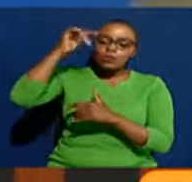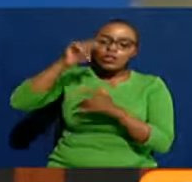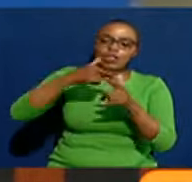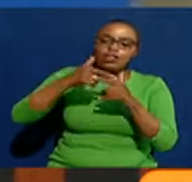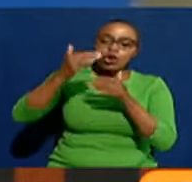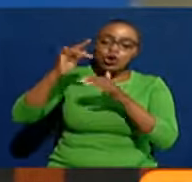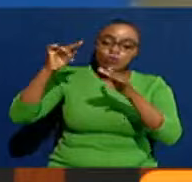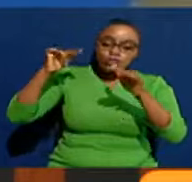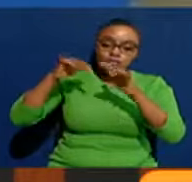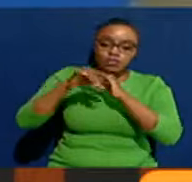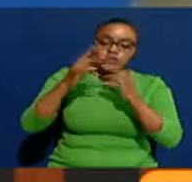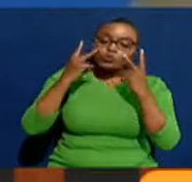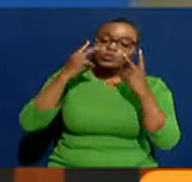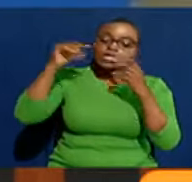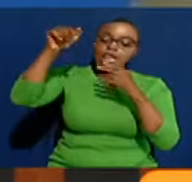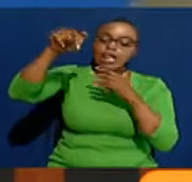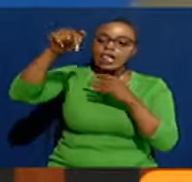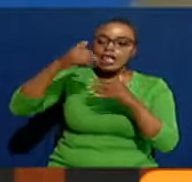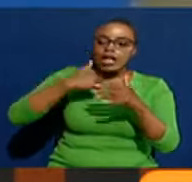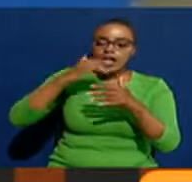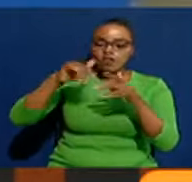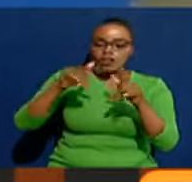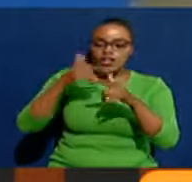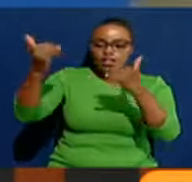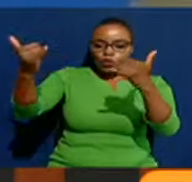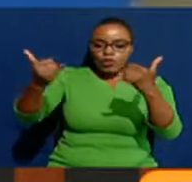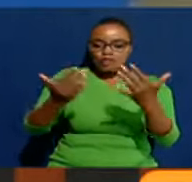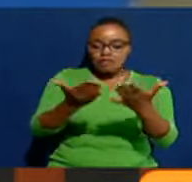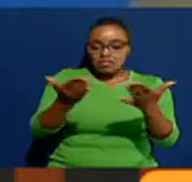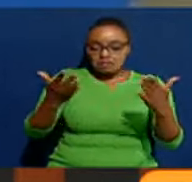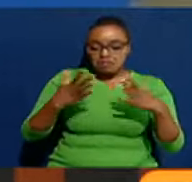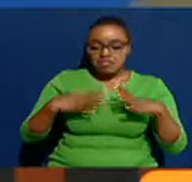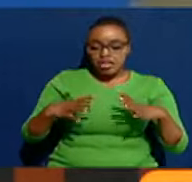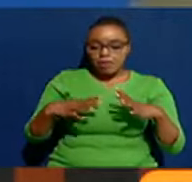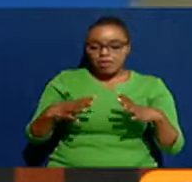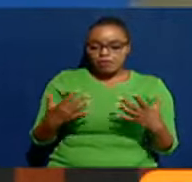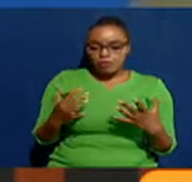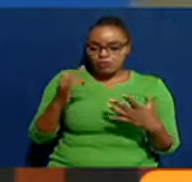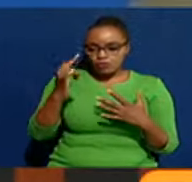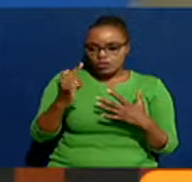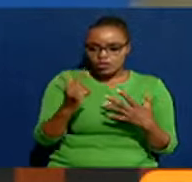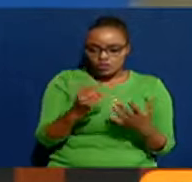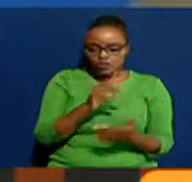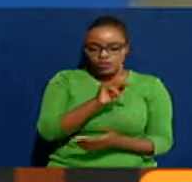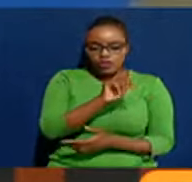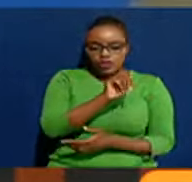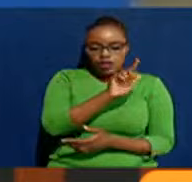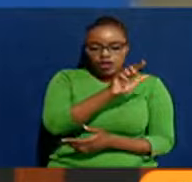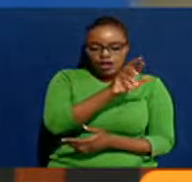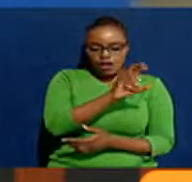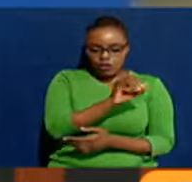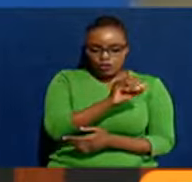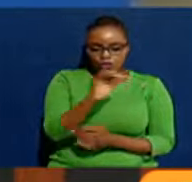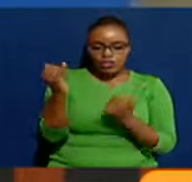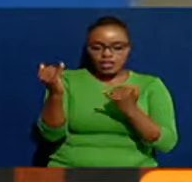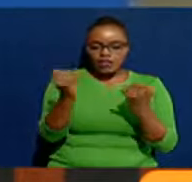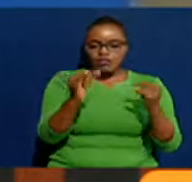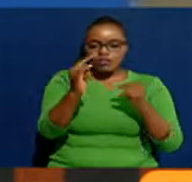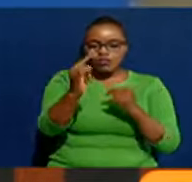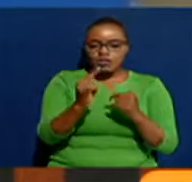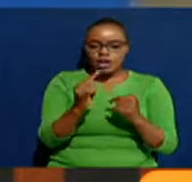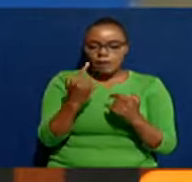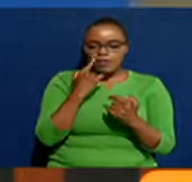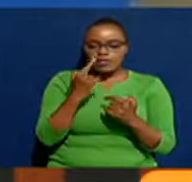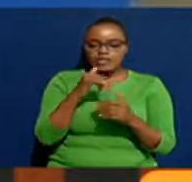almost coming in to see what it is. So we invited them, or rather the Kari then, Karo, invited them to come on a